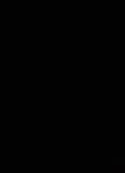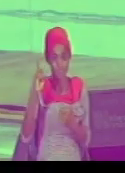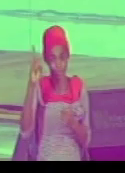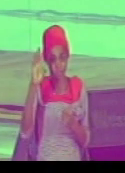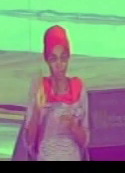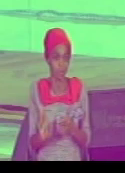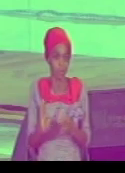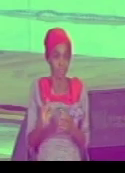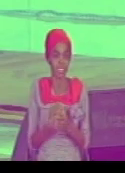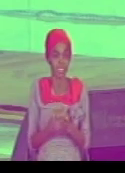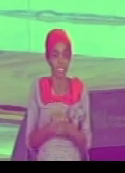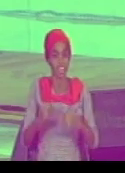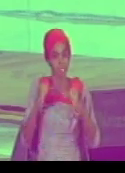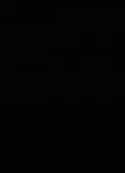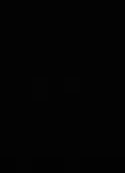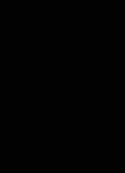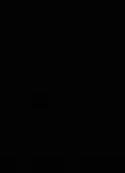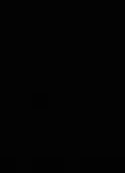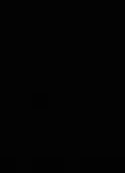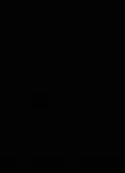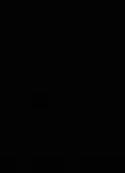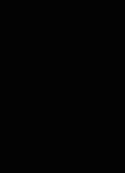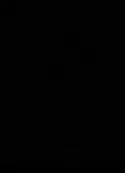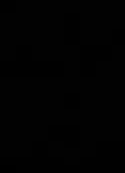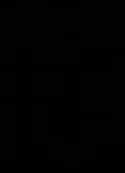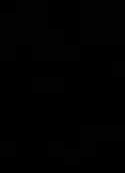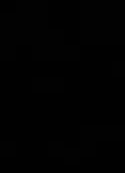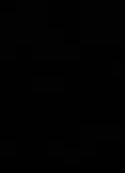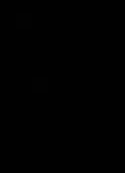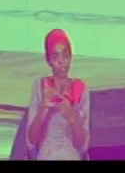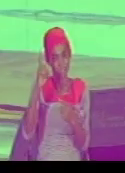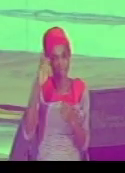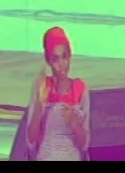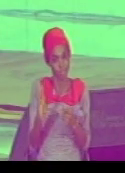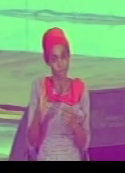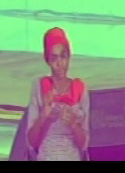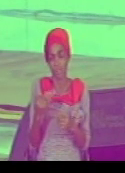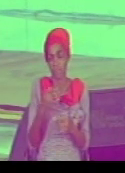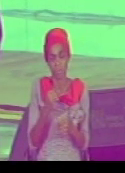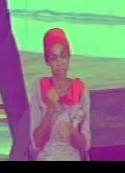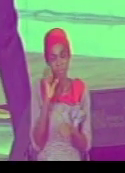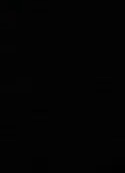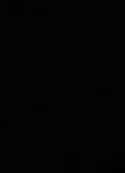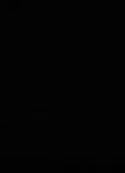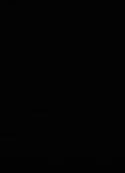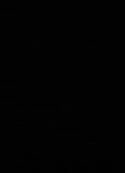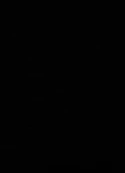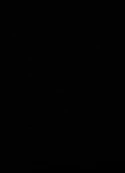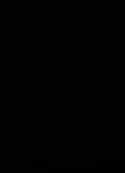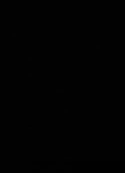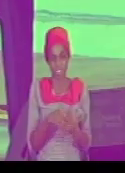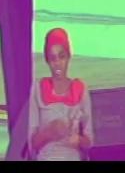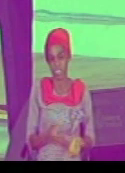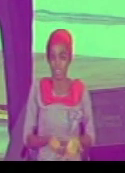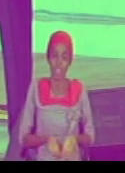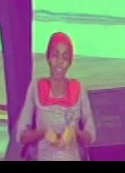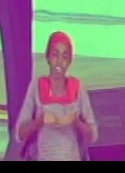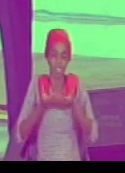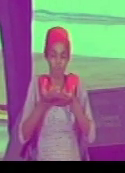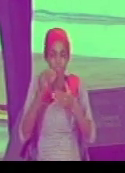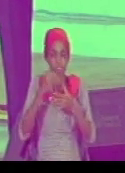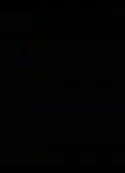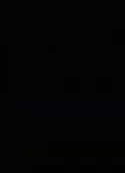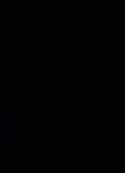unto God. Power belongeth unto God. something so heavy in your life that that power will